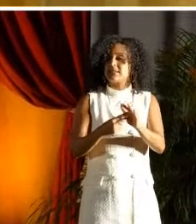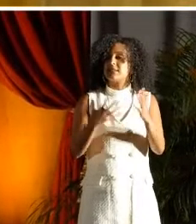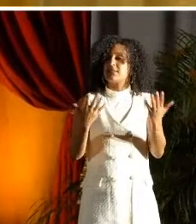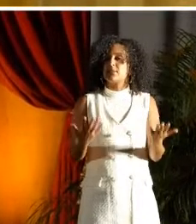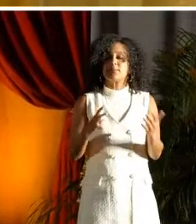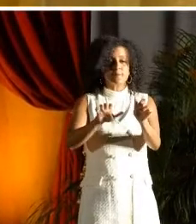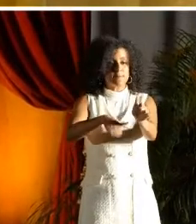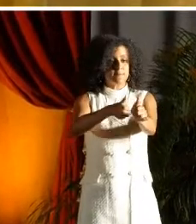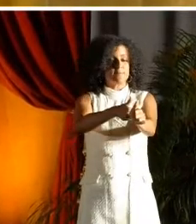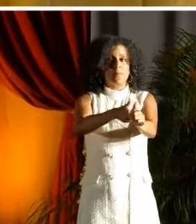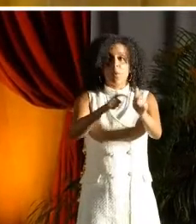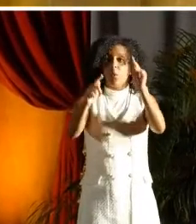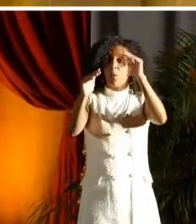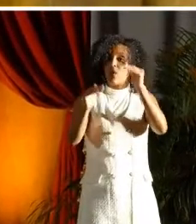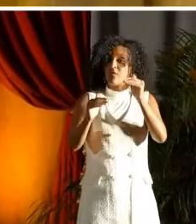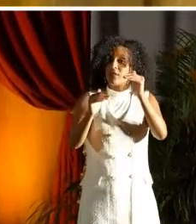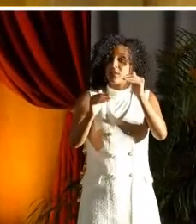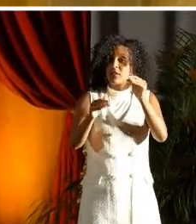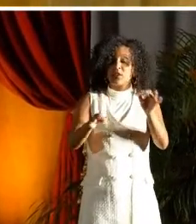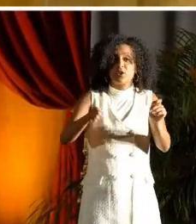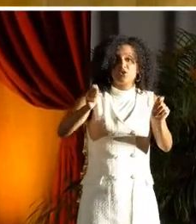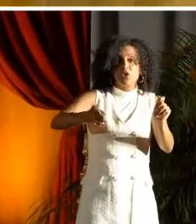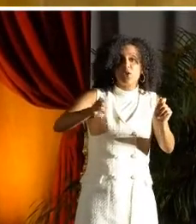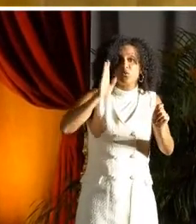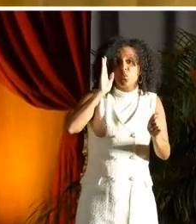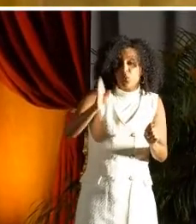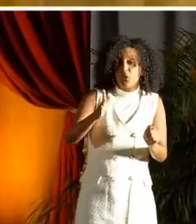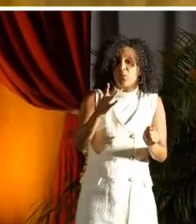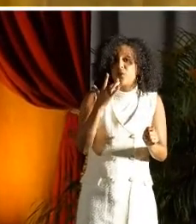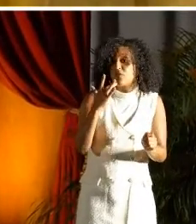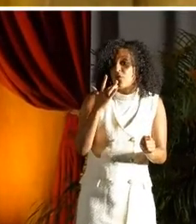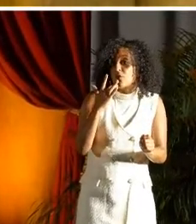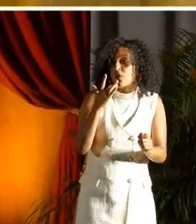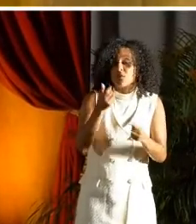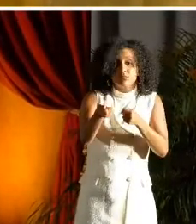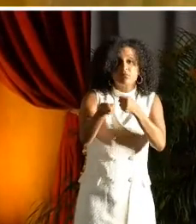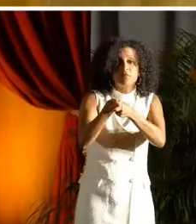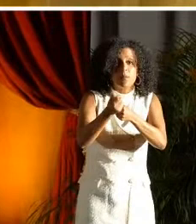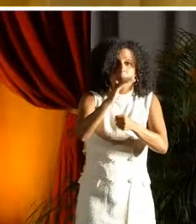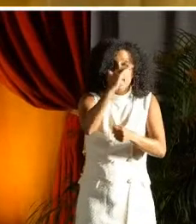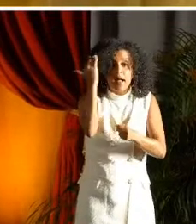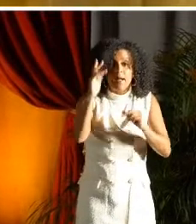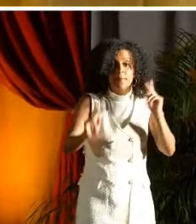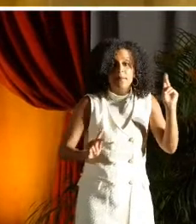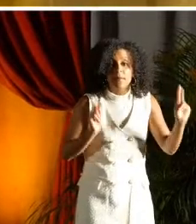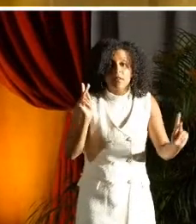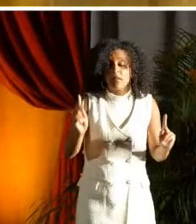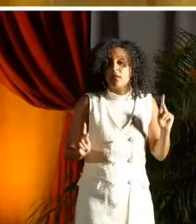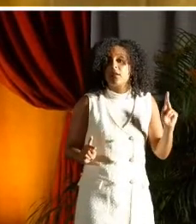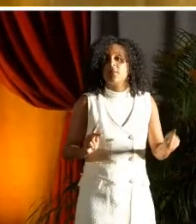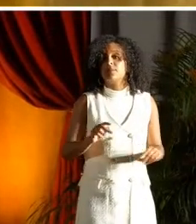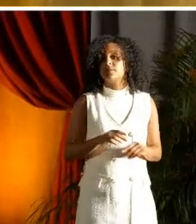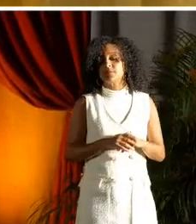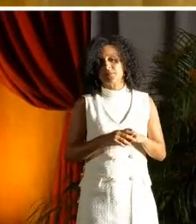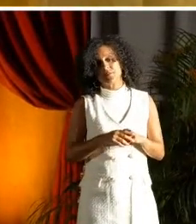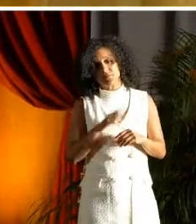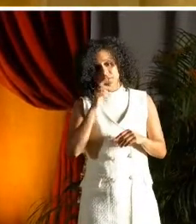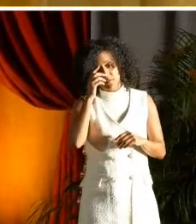that hopefully no judge is going to refer to black people using the N-word, but